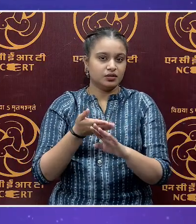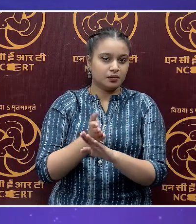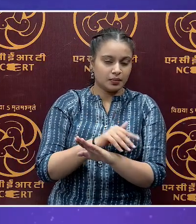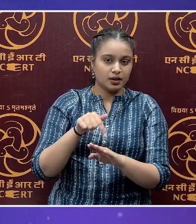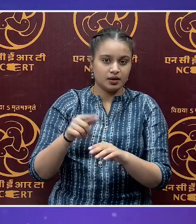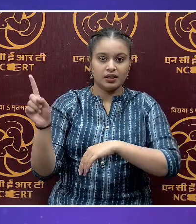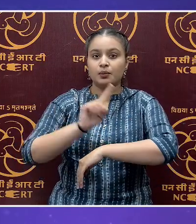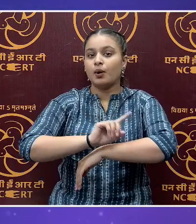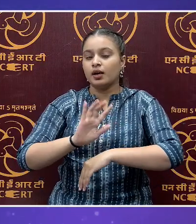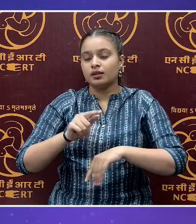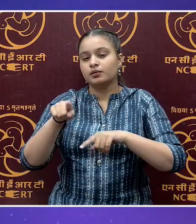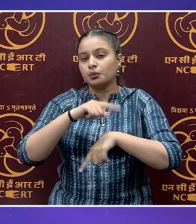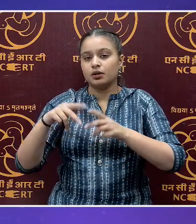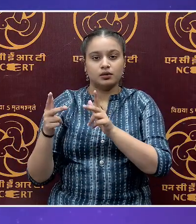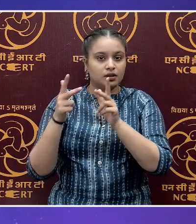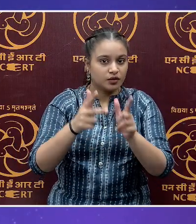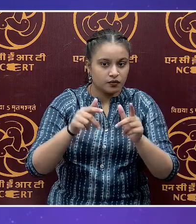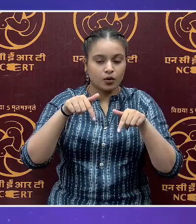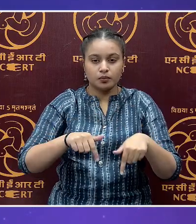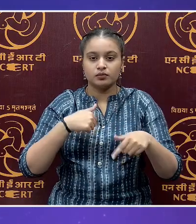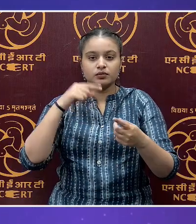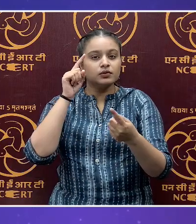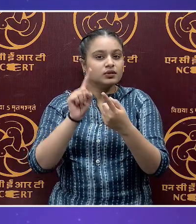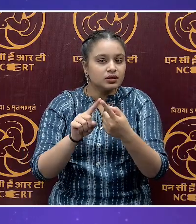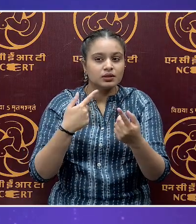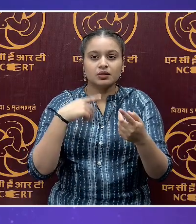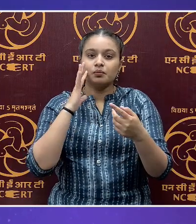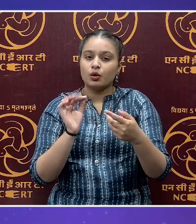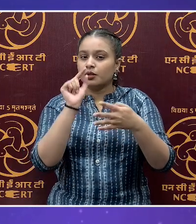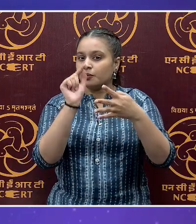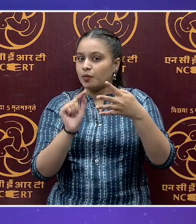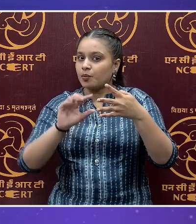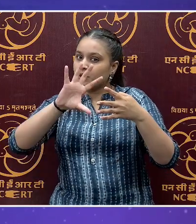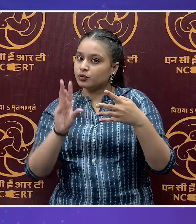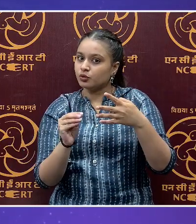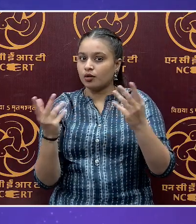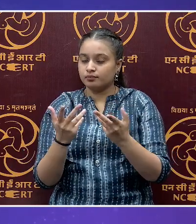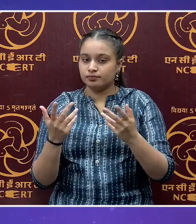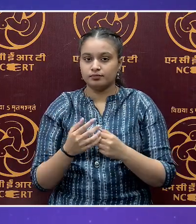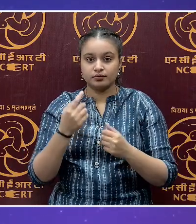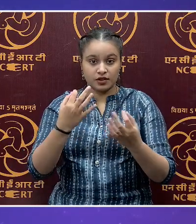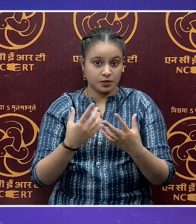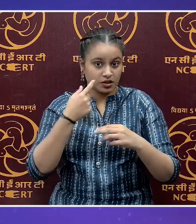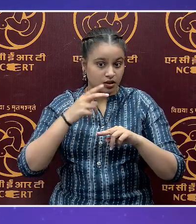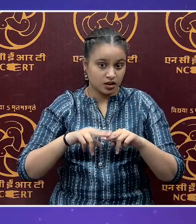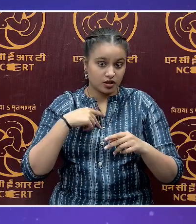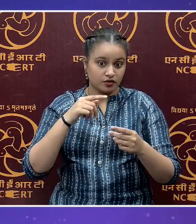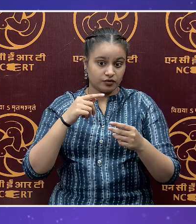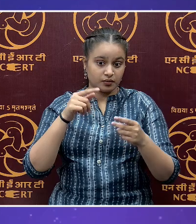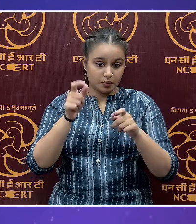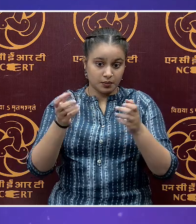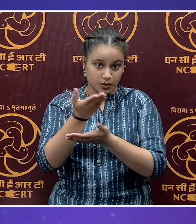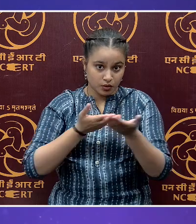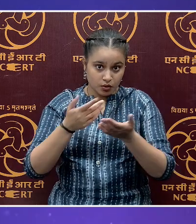session. I want you to please tell us what is the relevance, what are the key takeaways from day's one session, especially when we have our target audiences from